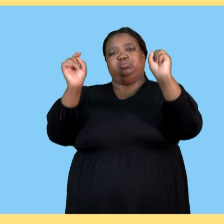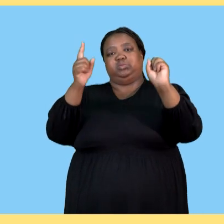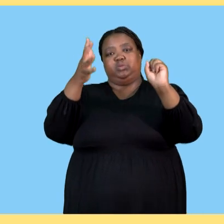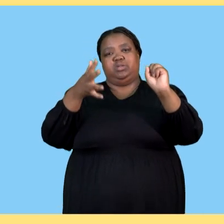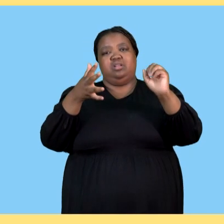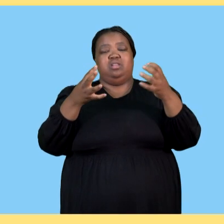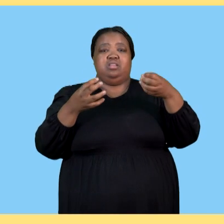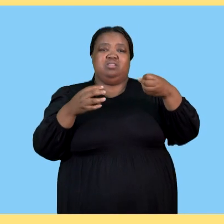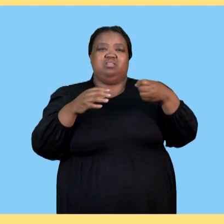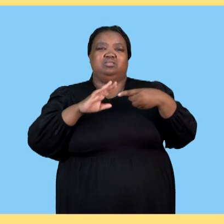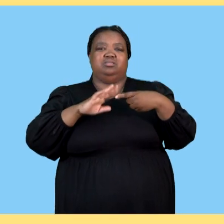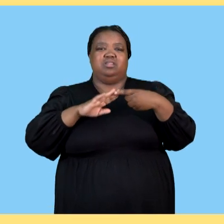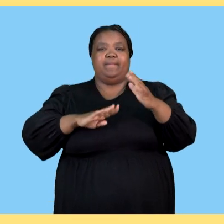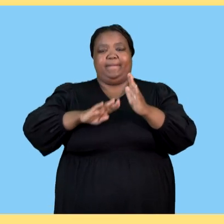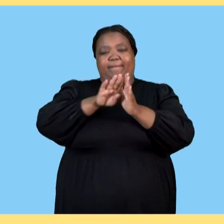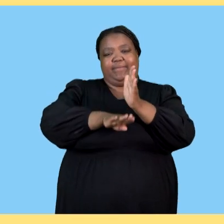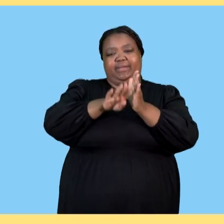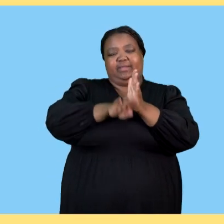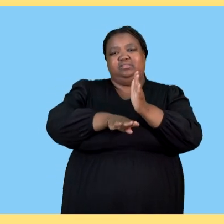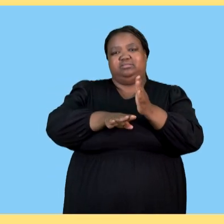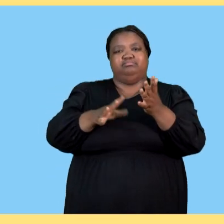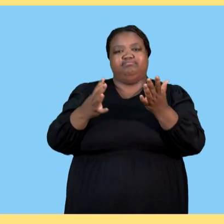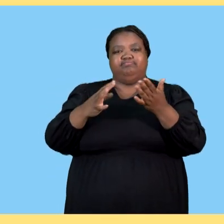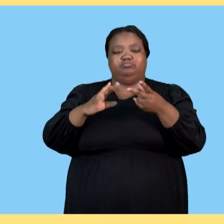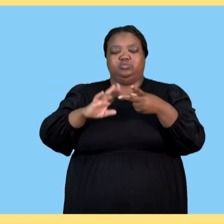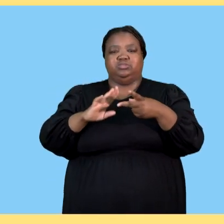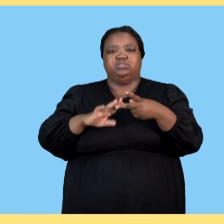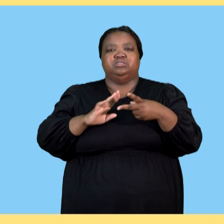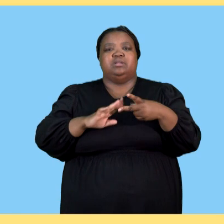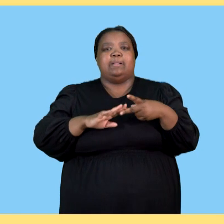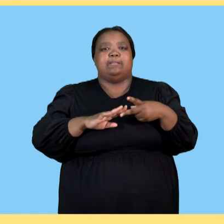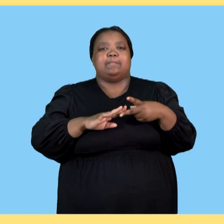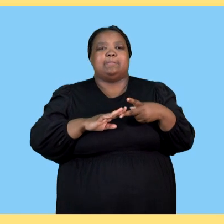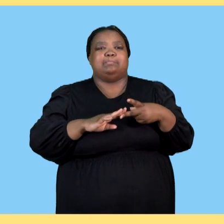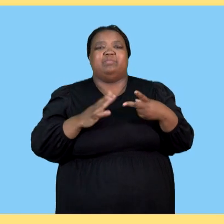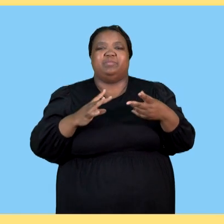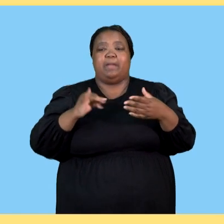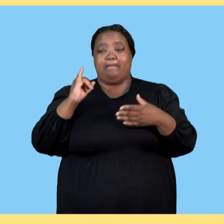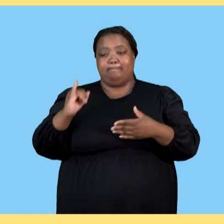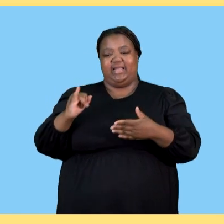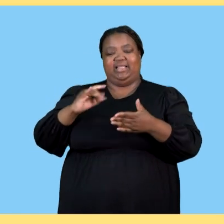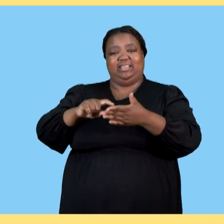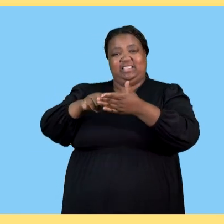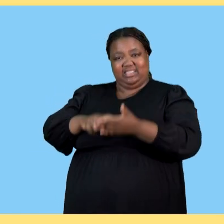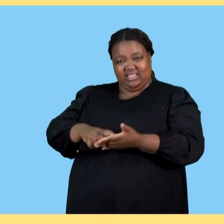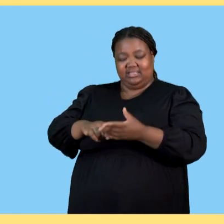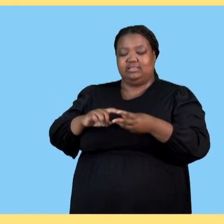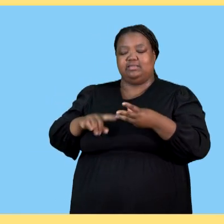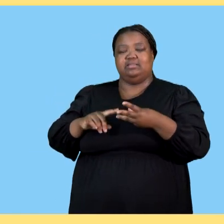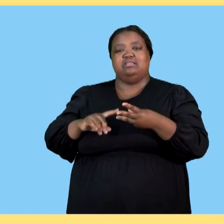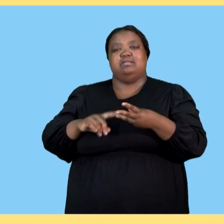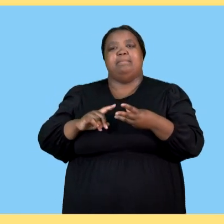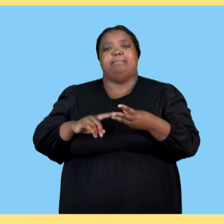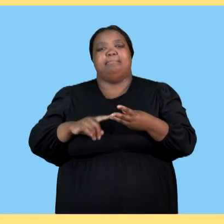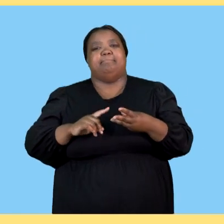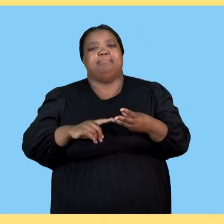two. Number one, depreciation. All right. Number two, bad debts.